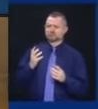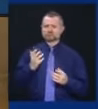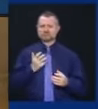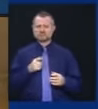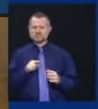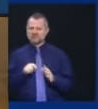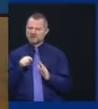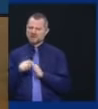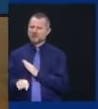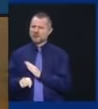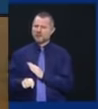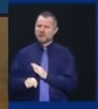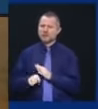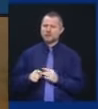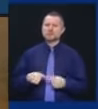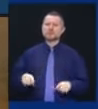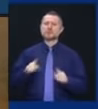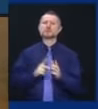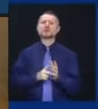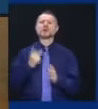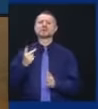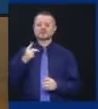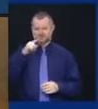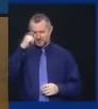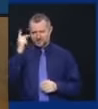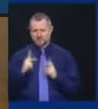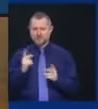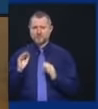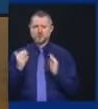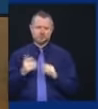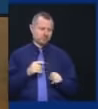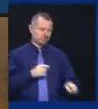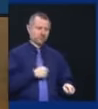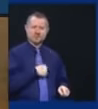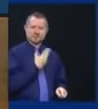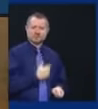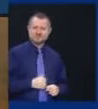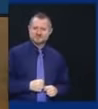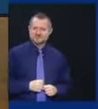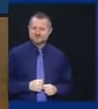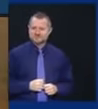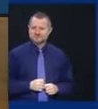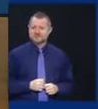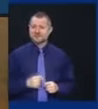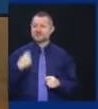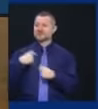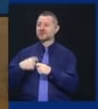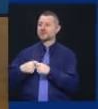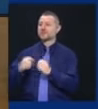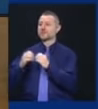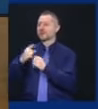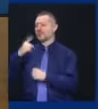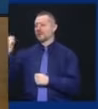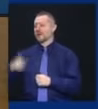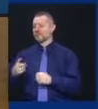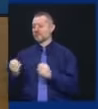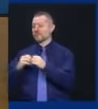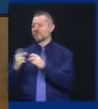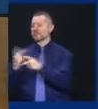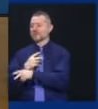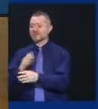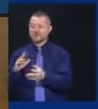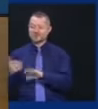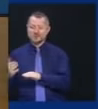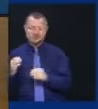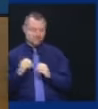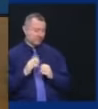killed twice as many black people as white people. COVID killed 1.5 times as many